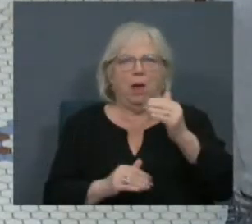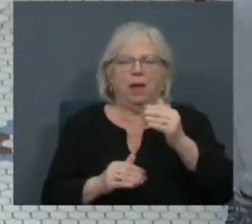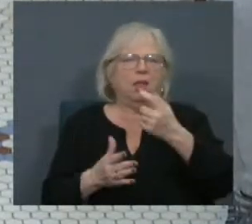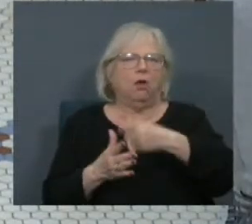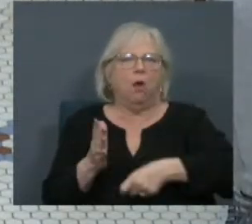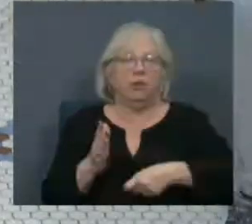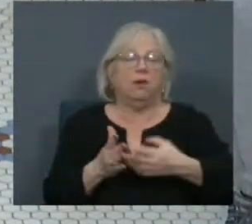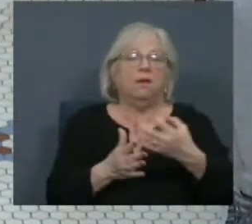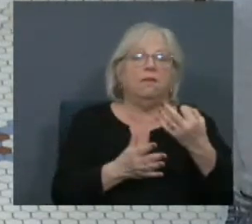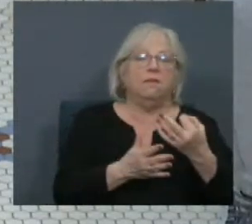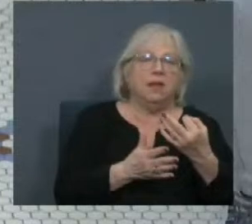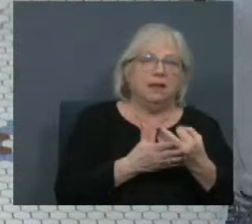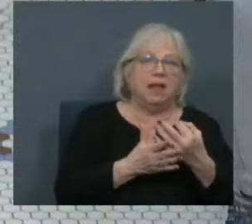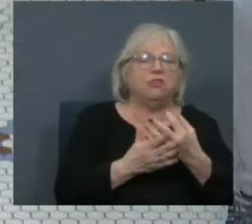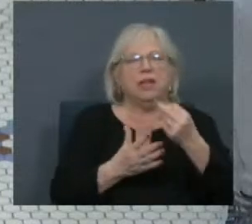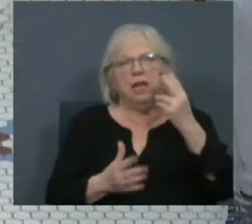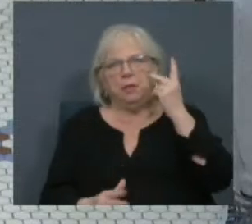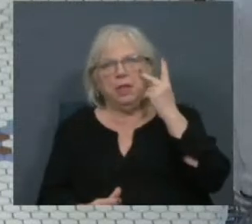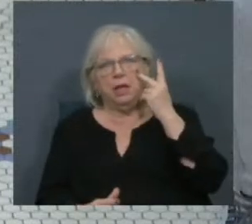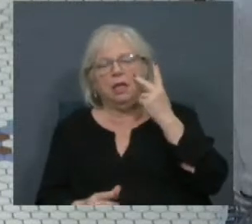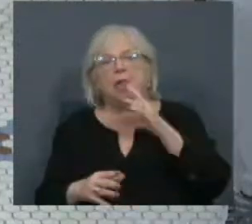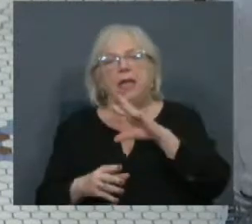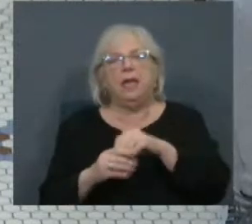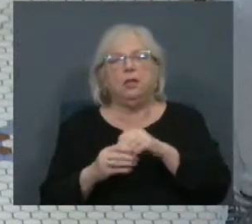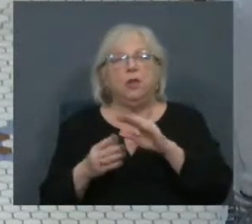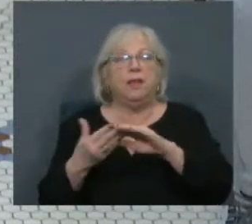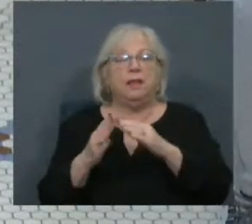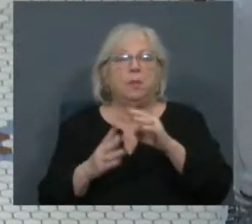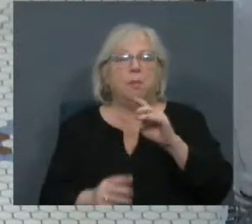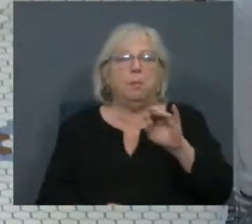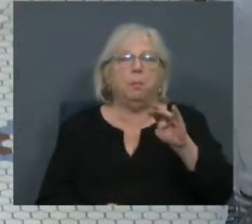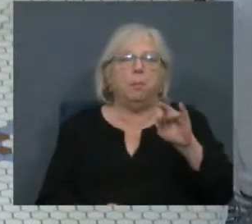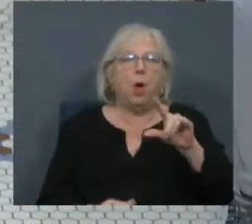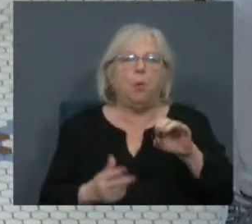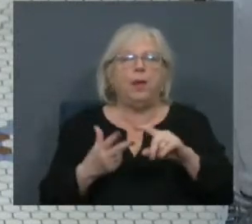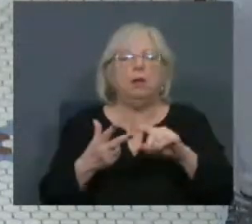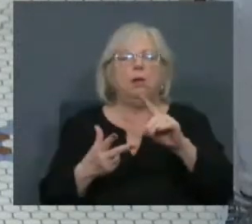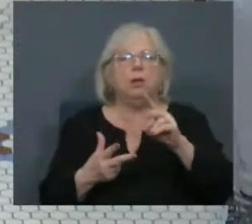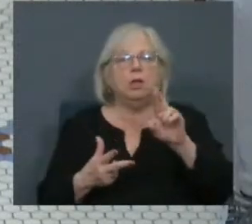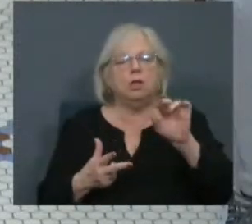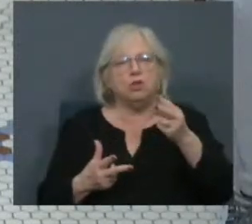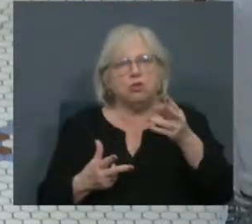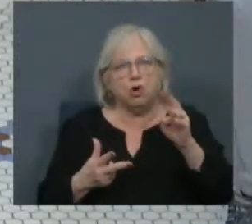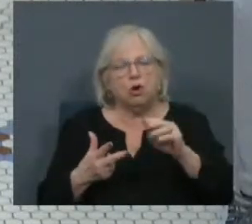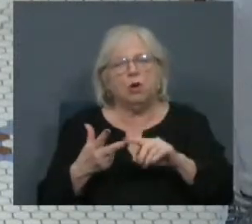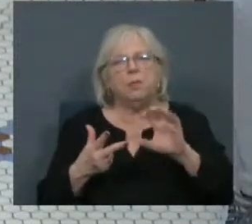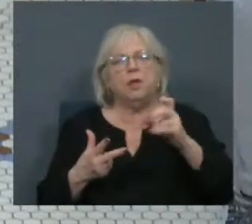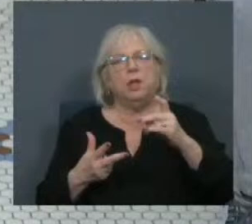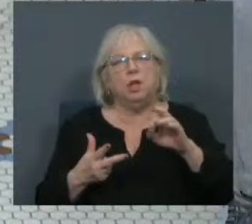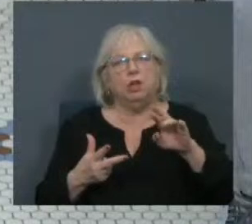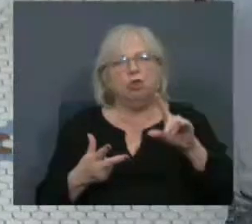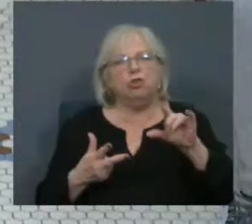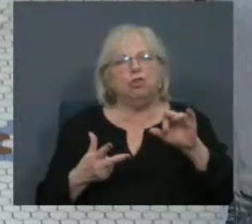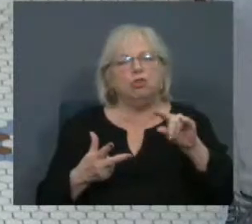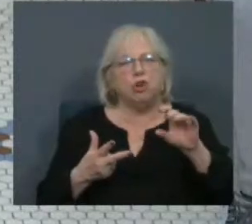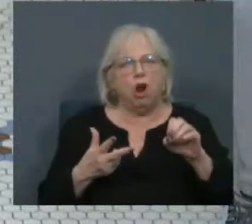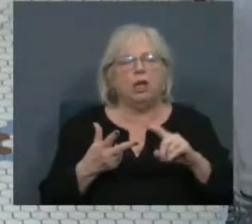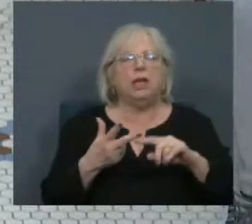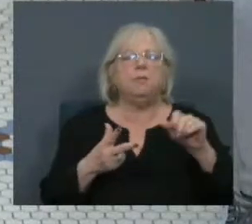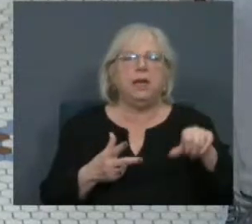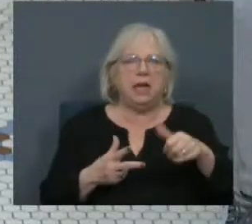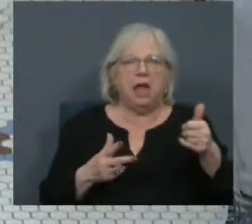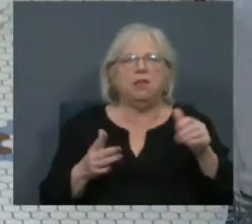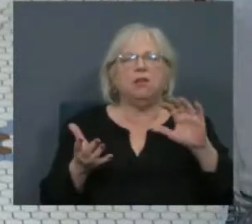politically. These cities include Mobile, Durham, Charlotte, many other comparable cities, many large cities.